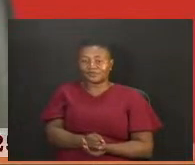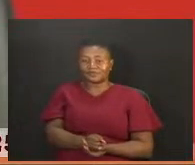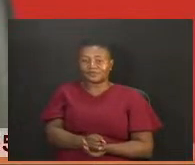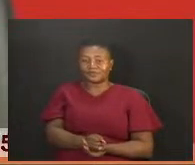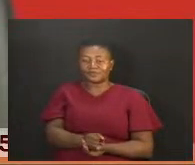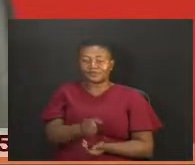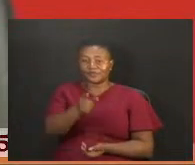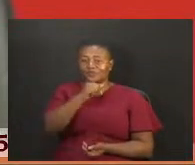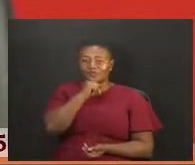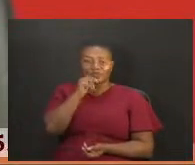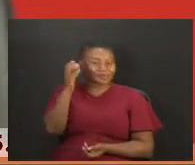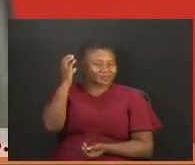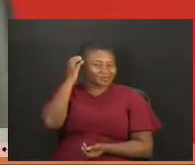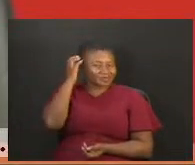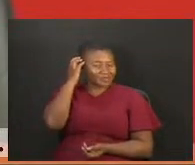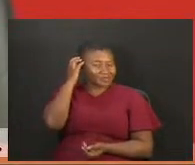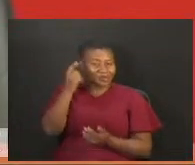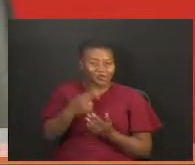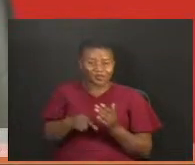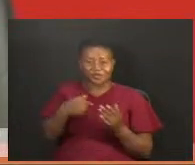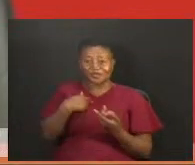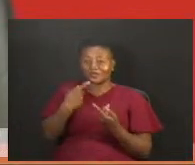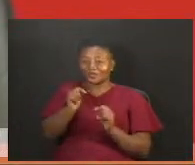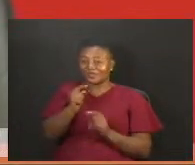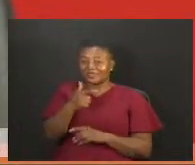you didn't hear what I was trying to say.